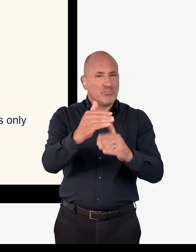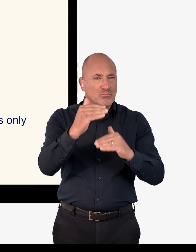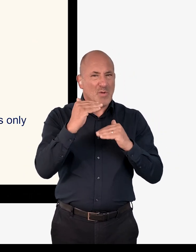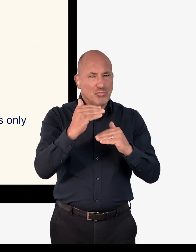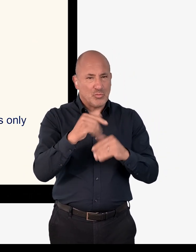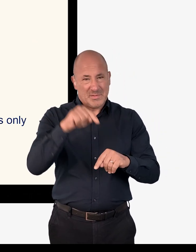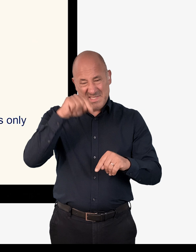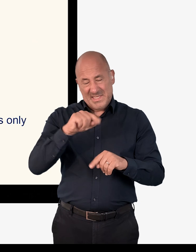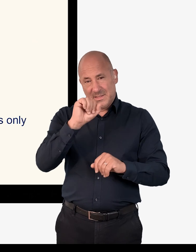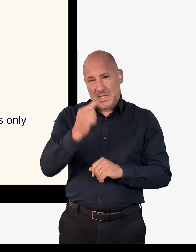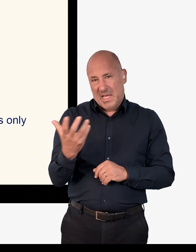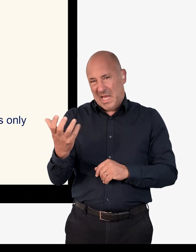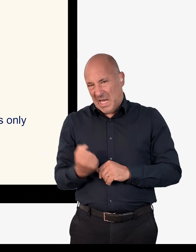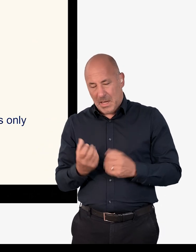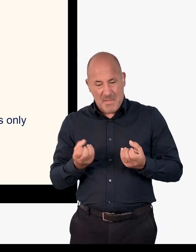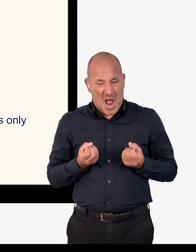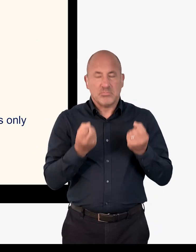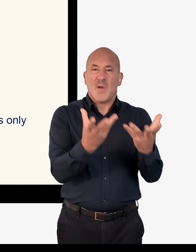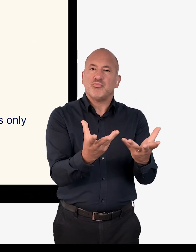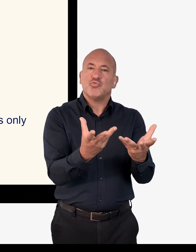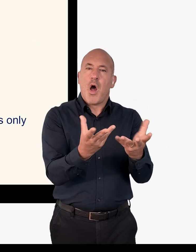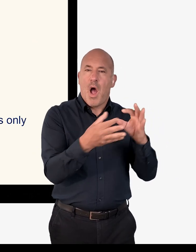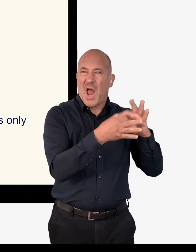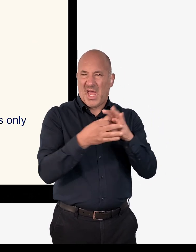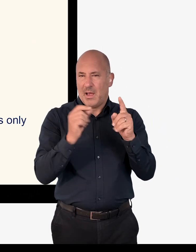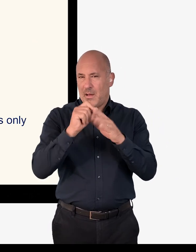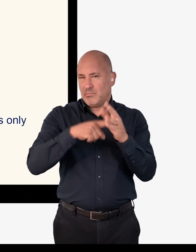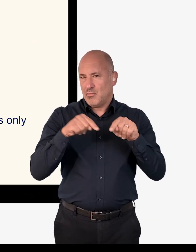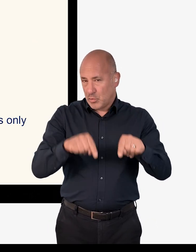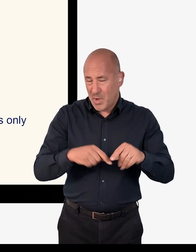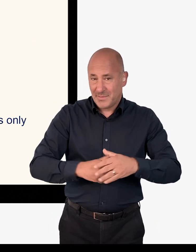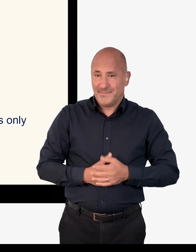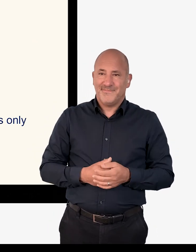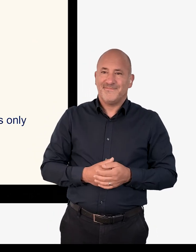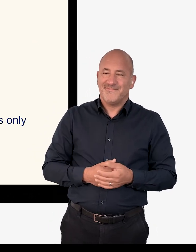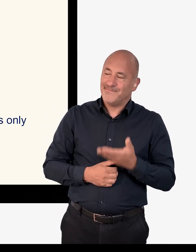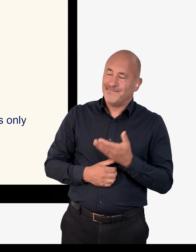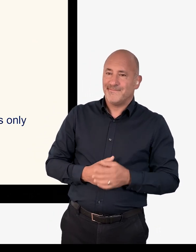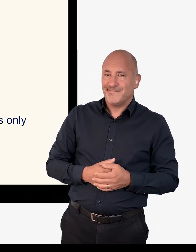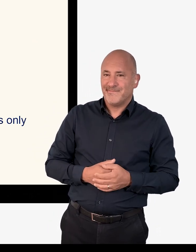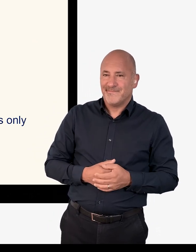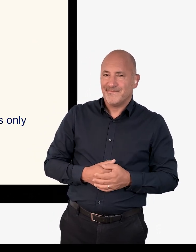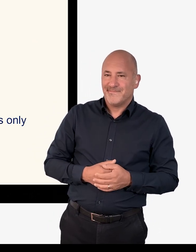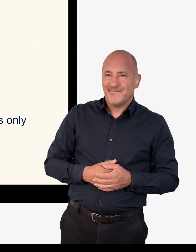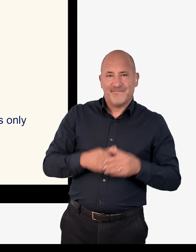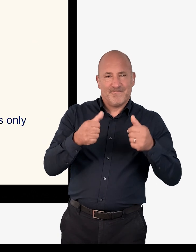Finance section. This is where you will detail the income and expenditure for the project.